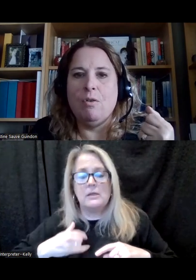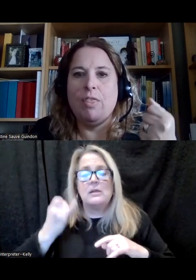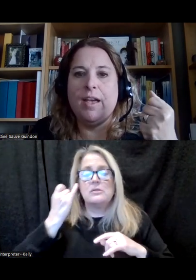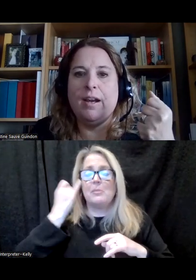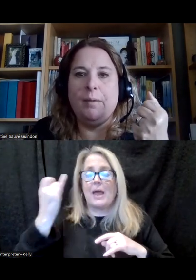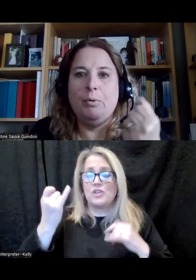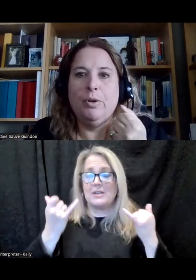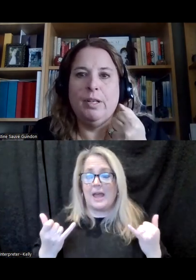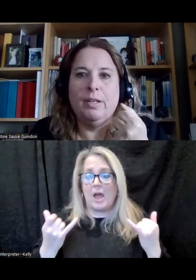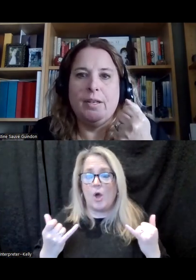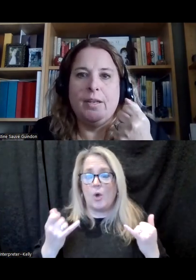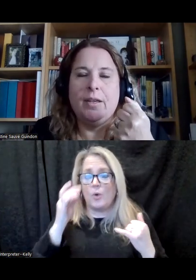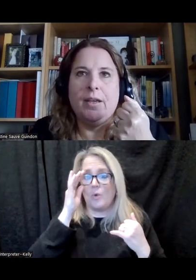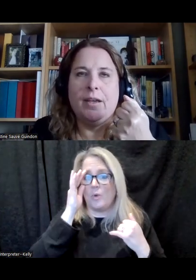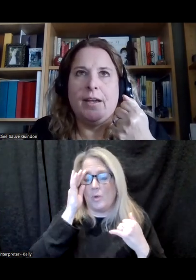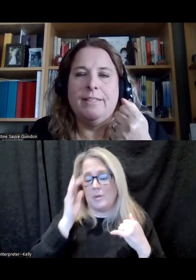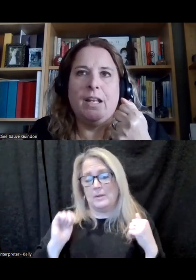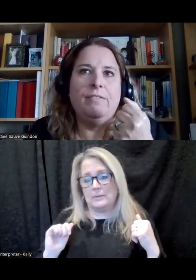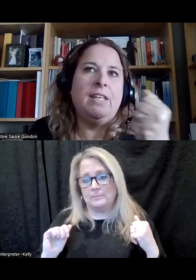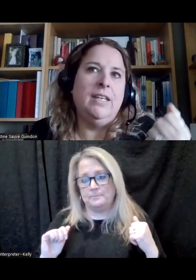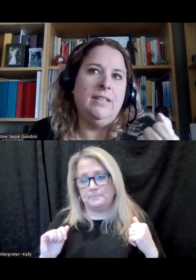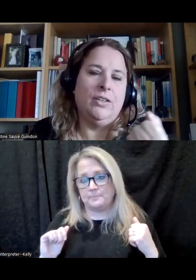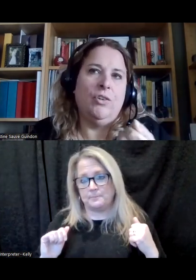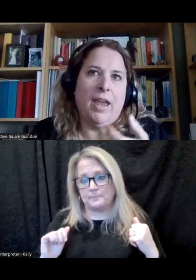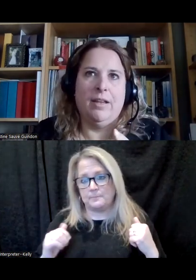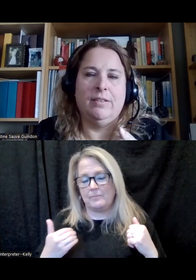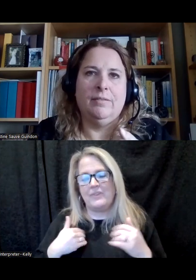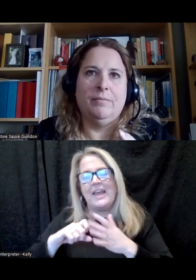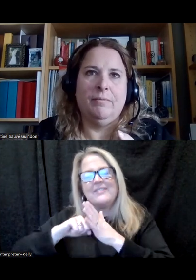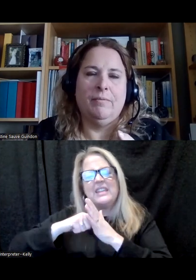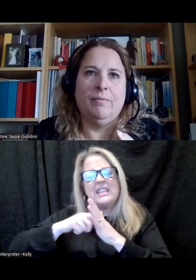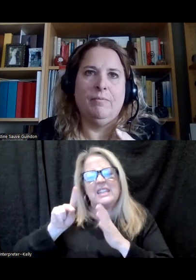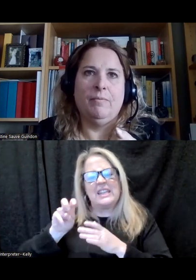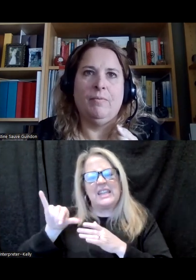now that I put a set of keys in your hand